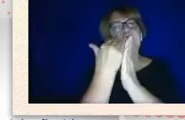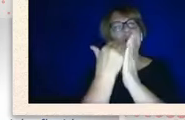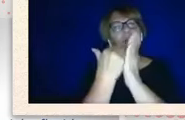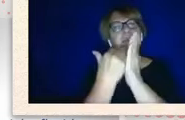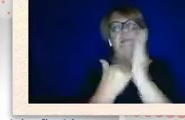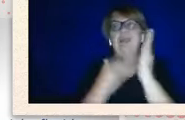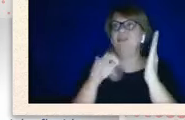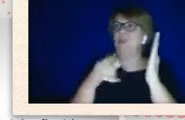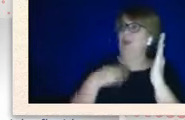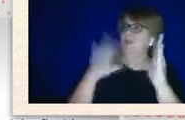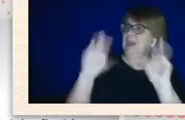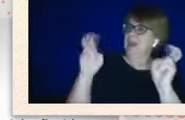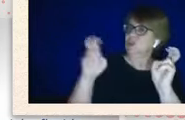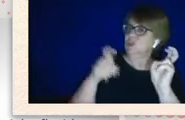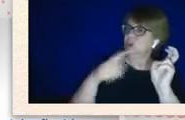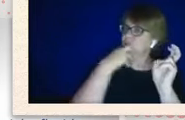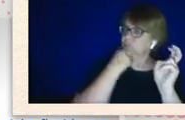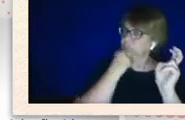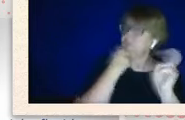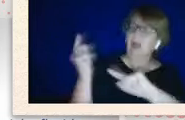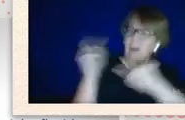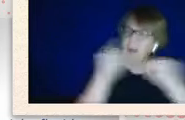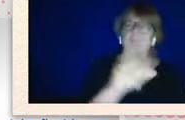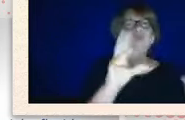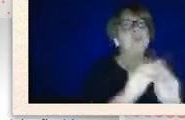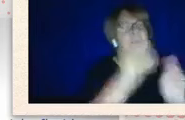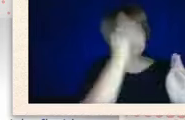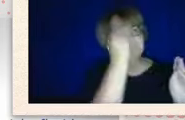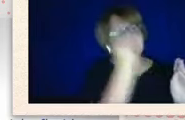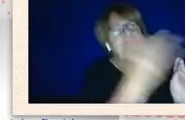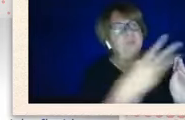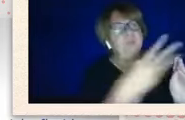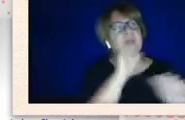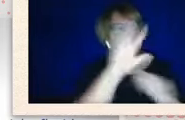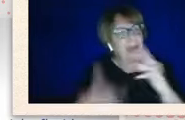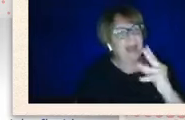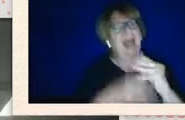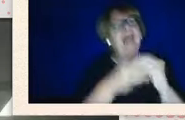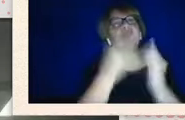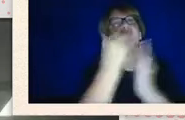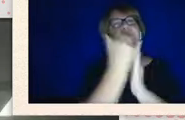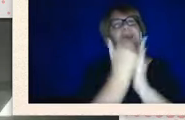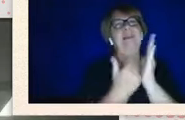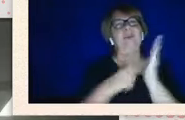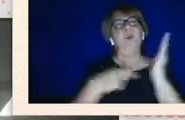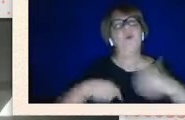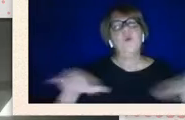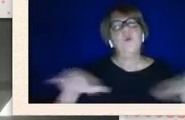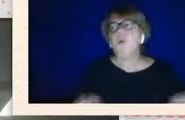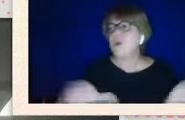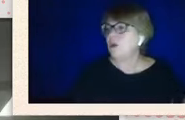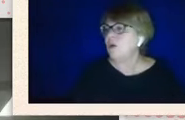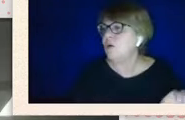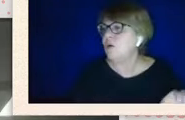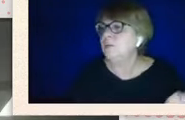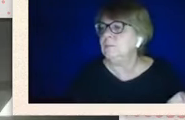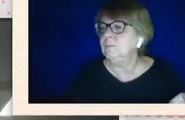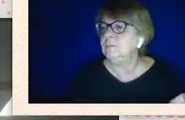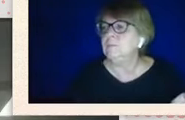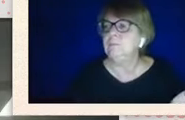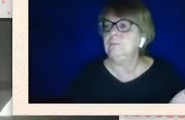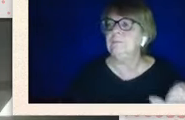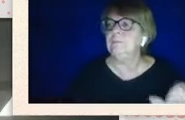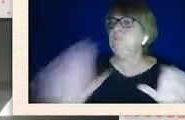come to our meetings and tell us so that we can add it to the list of what we're working on. We're going to engage with candidates at the federal